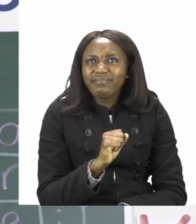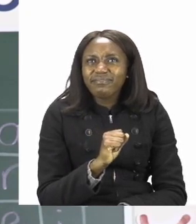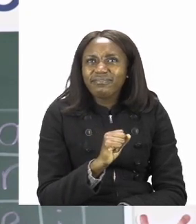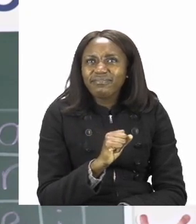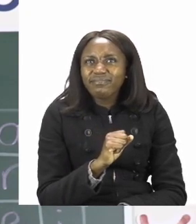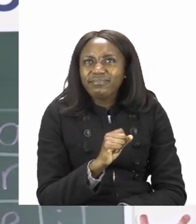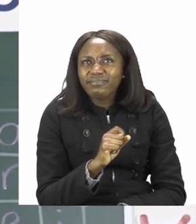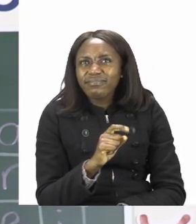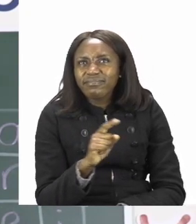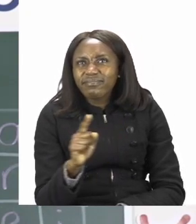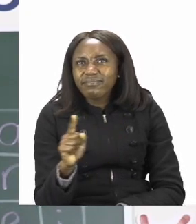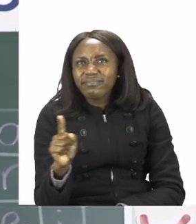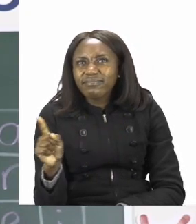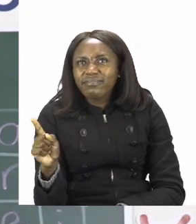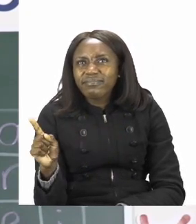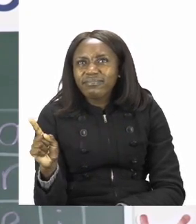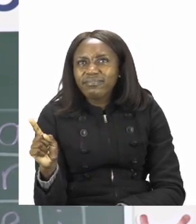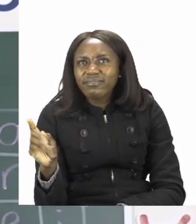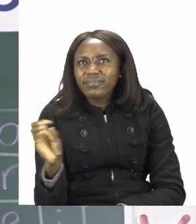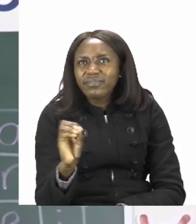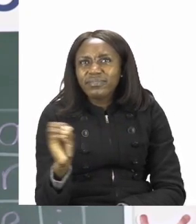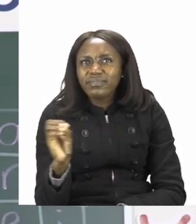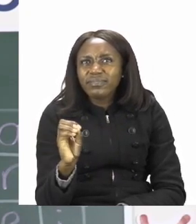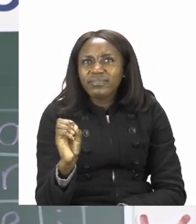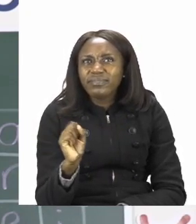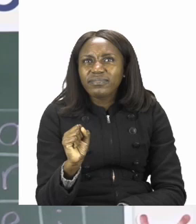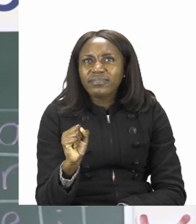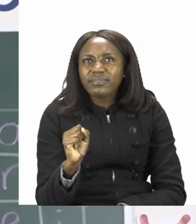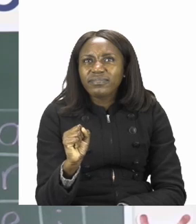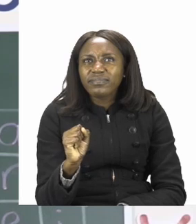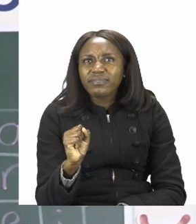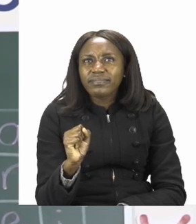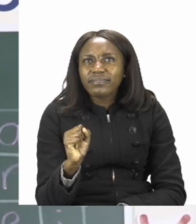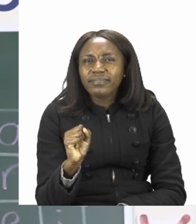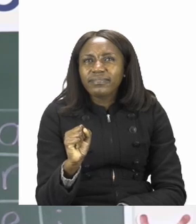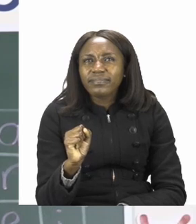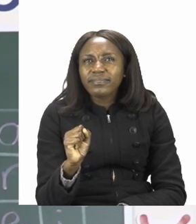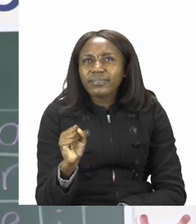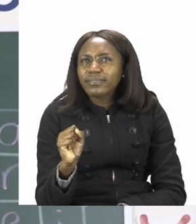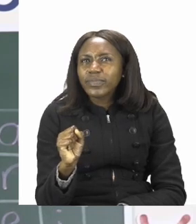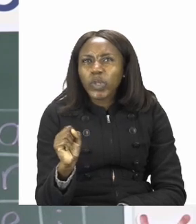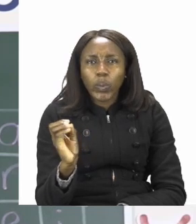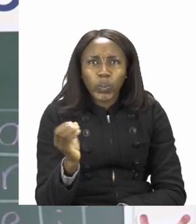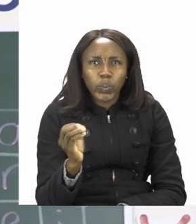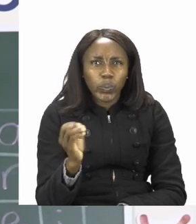again. There is nothing here for T.